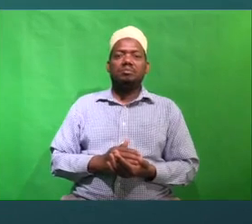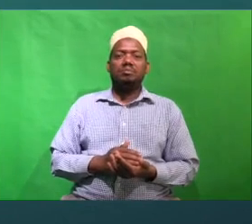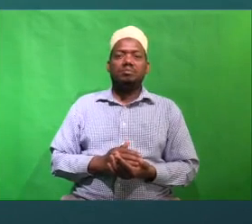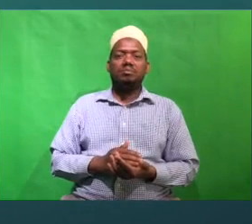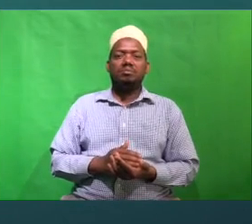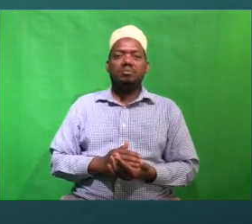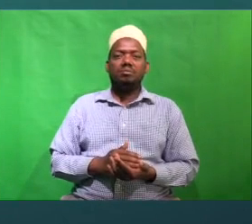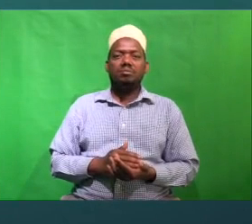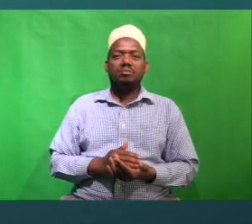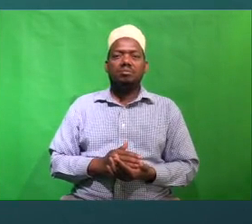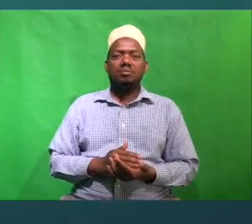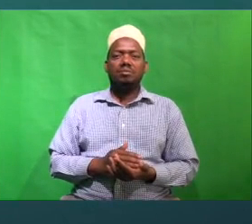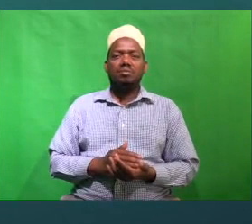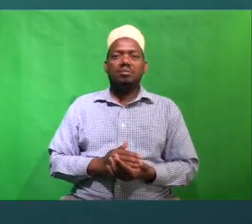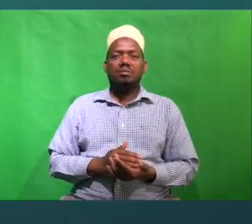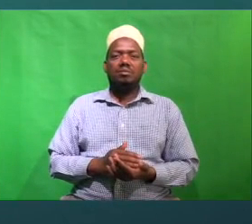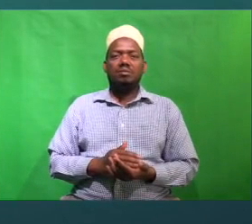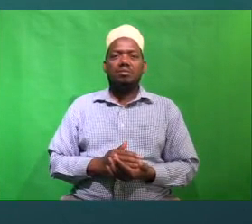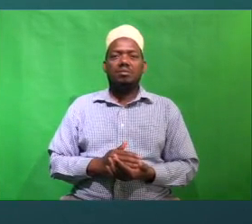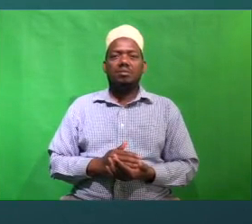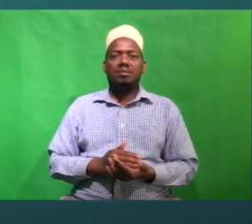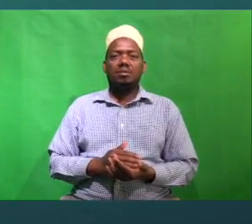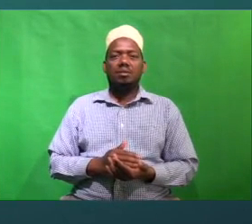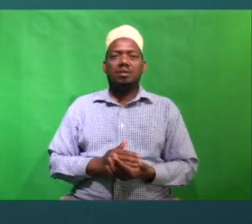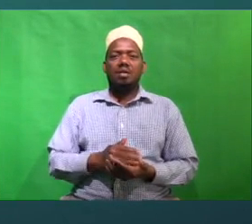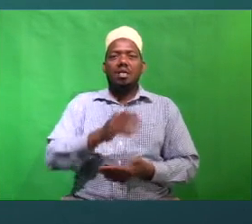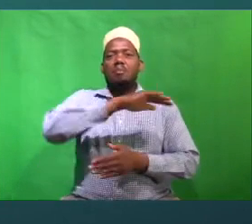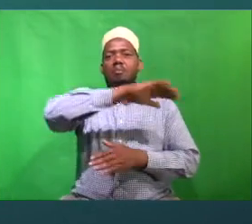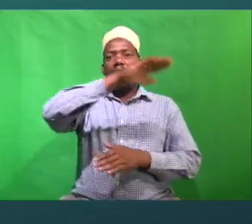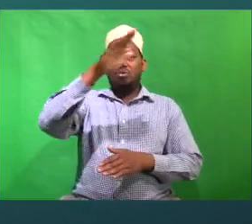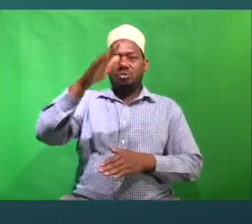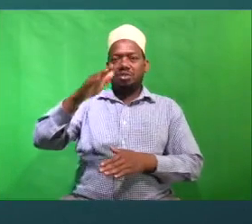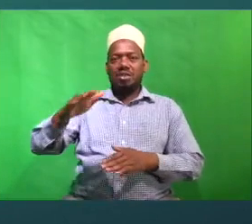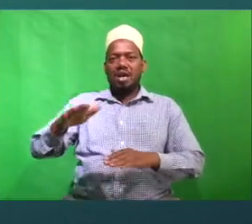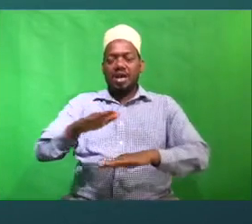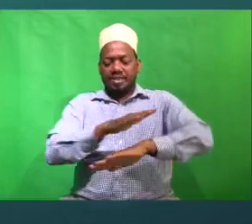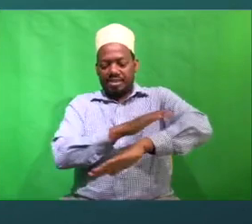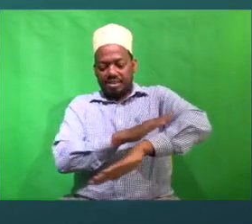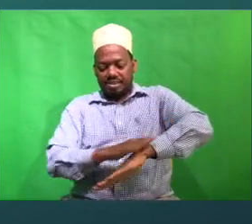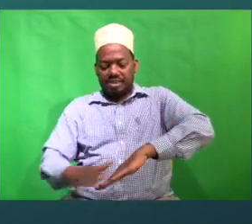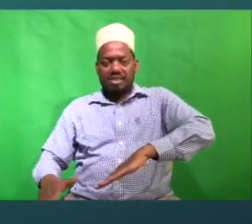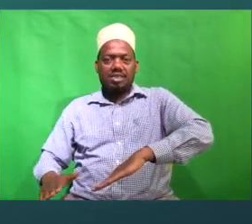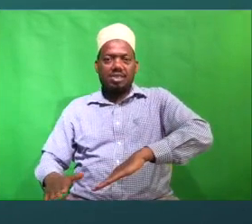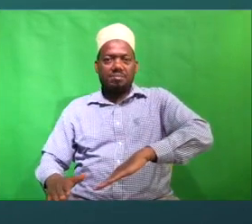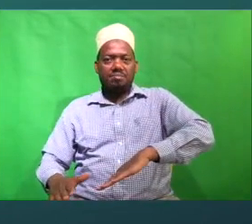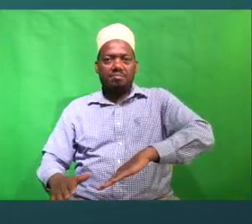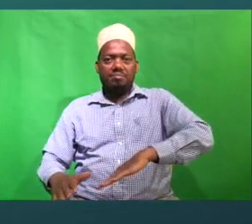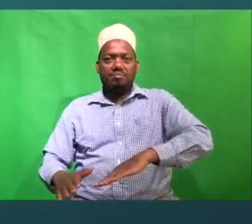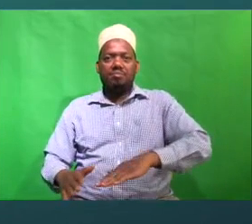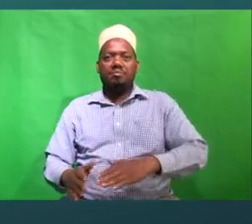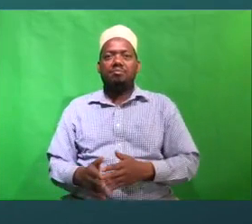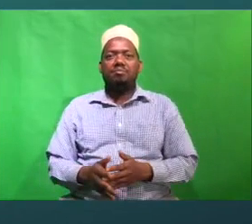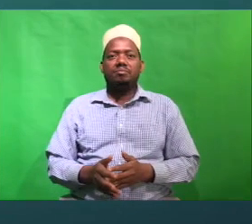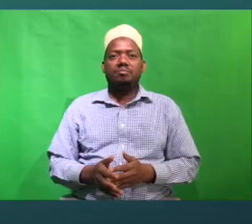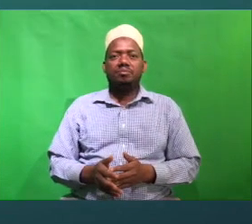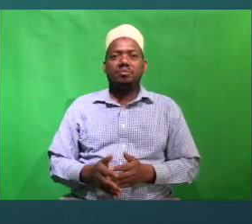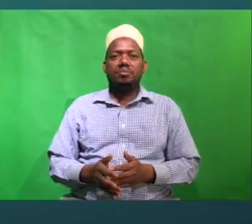If there is a mountain is very steep, so the people here cannot be attracted